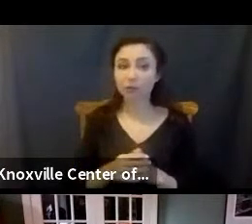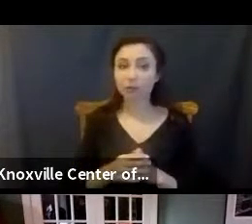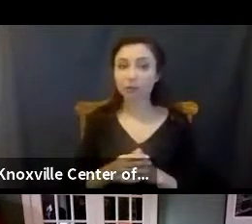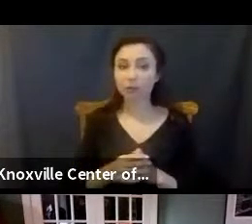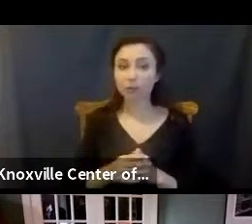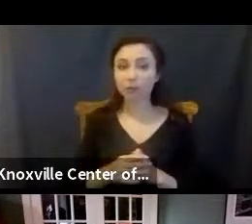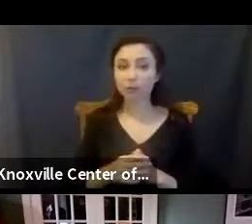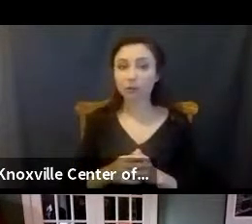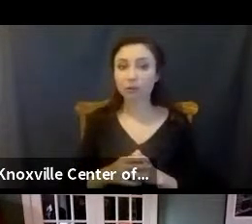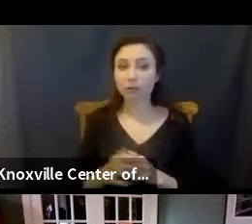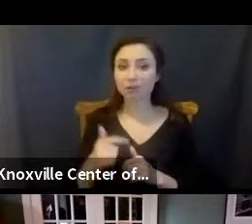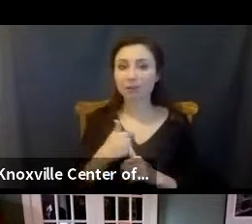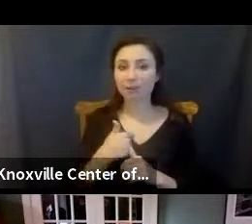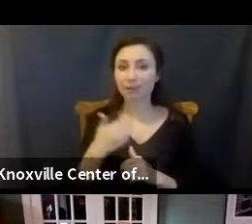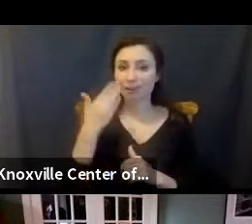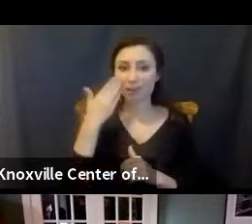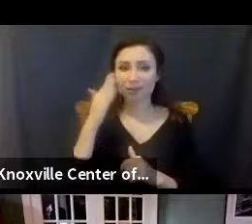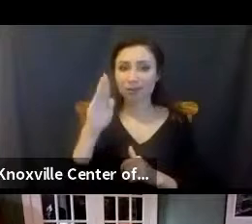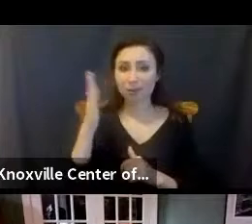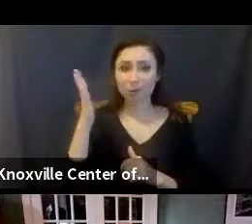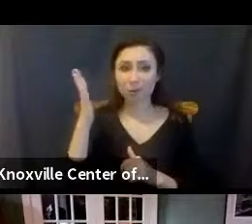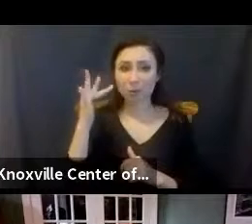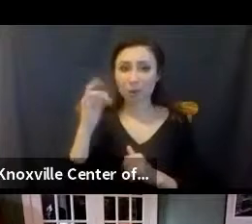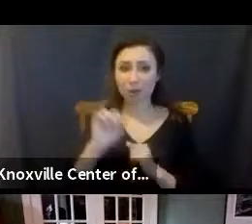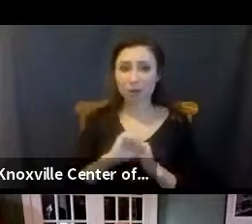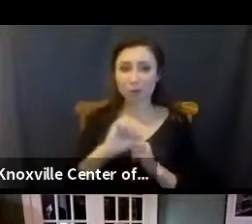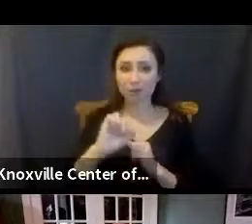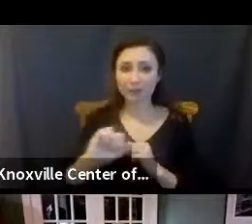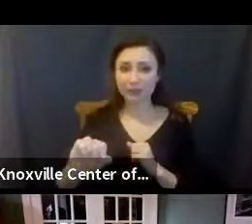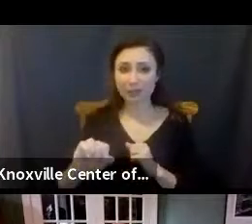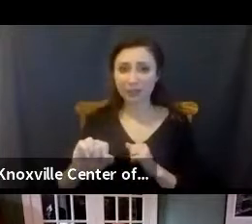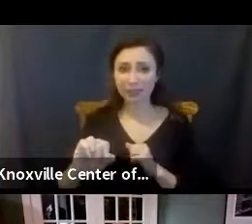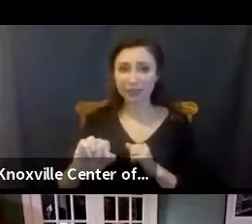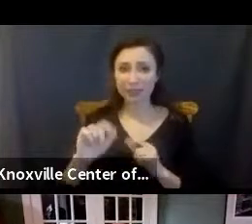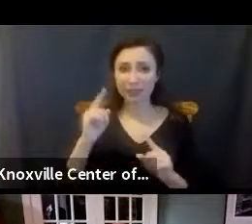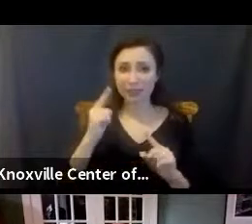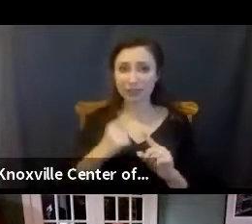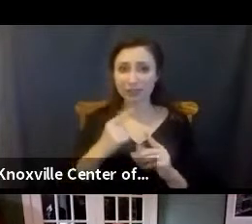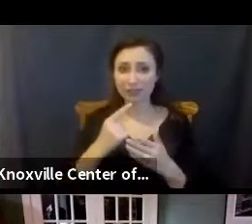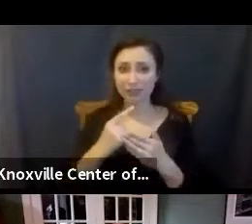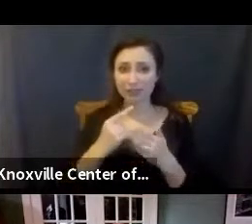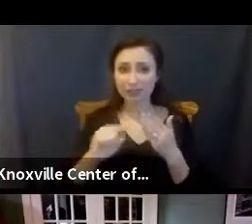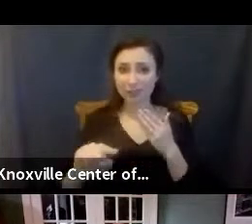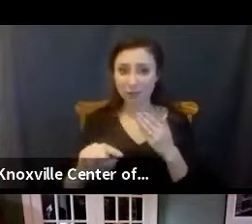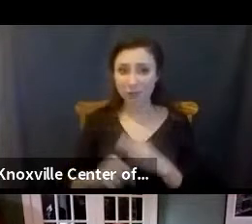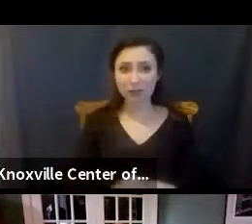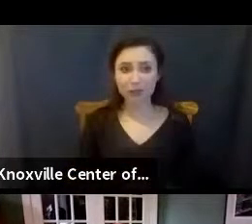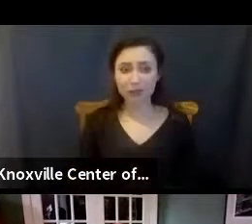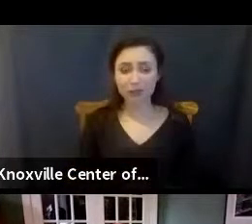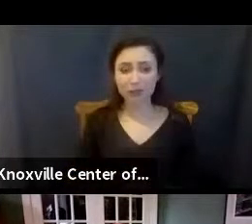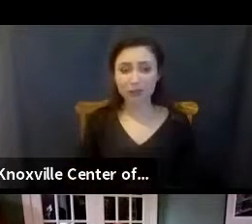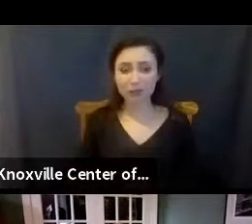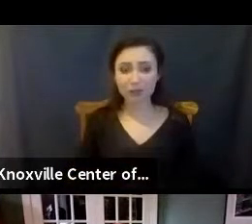Well, I don't know why we are, extending it till next week. Yep. I'm not